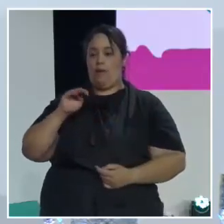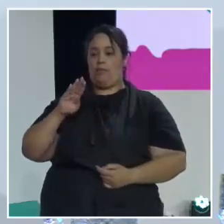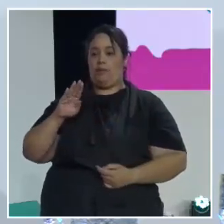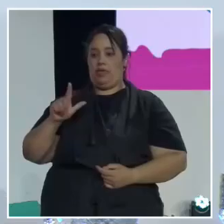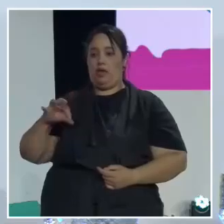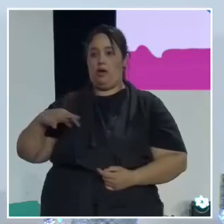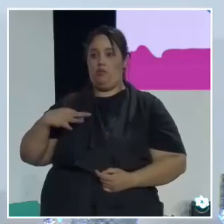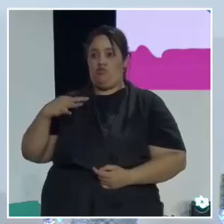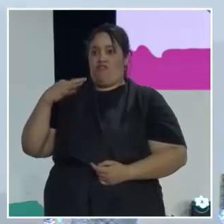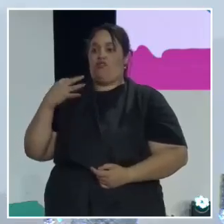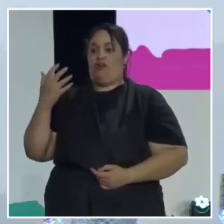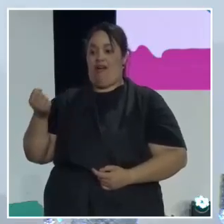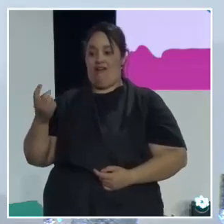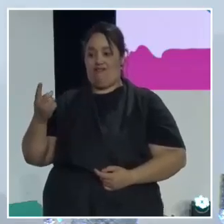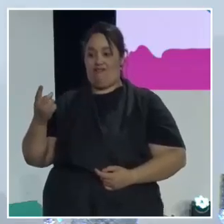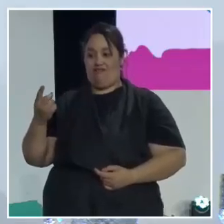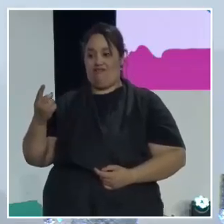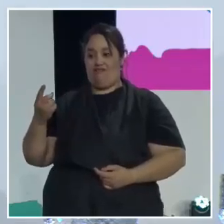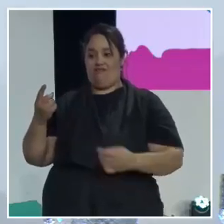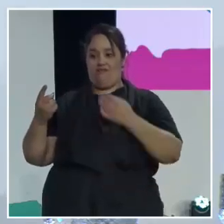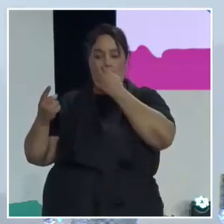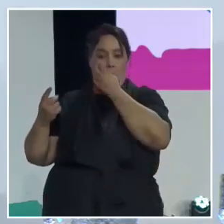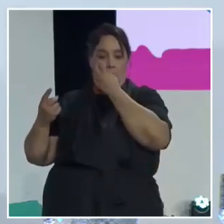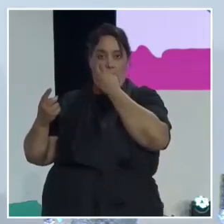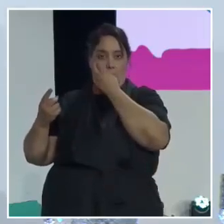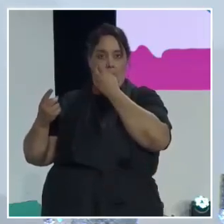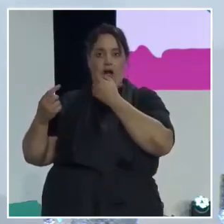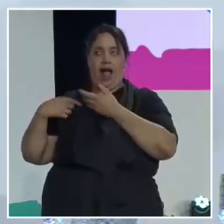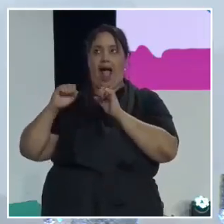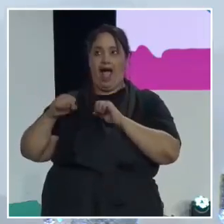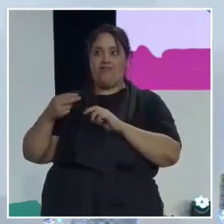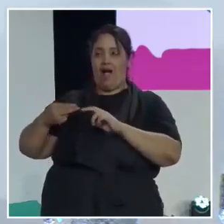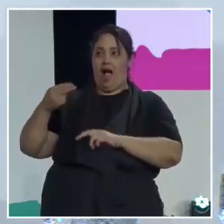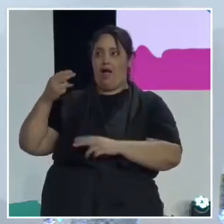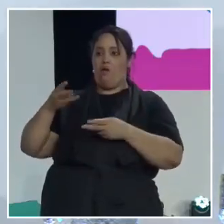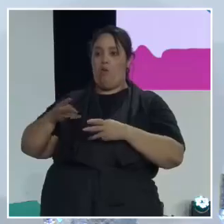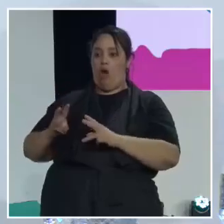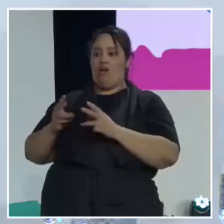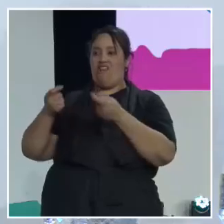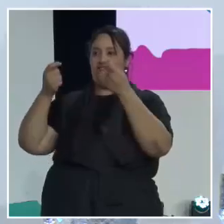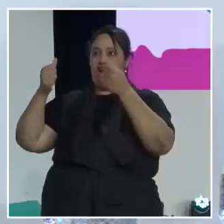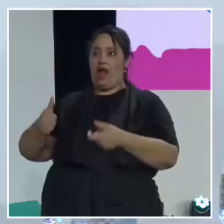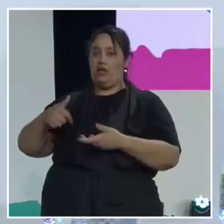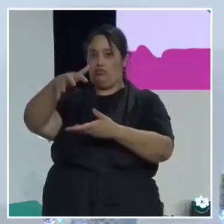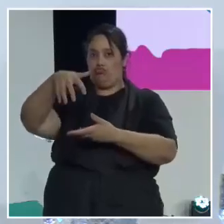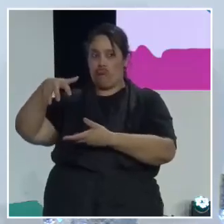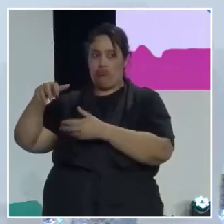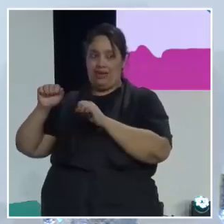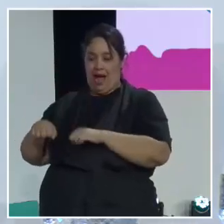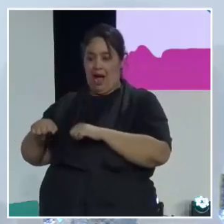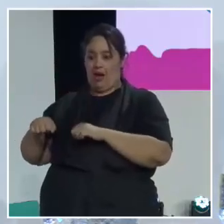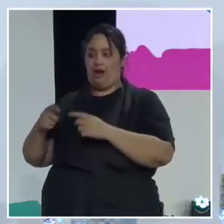privilege, given the high rating, to raise funds at a relatively very low cost, to pass